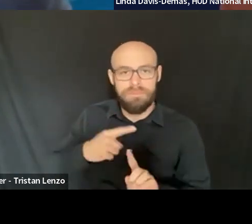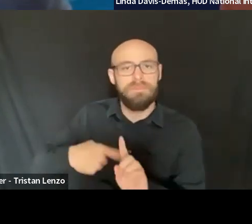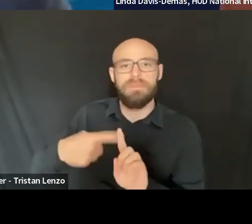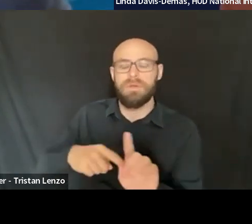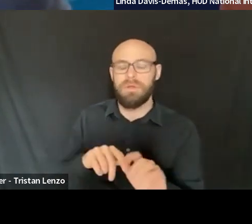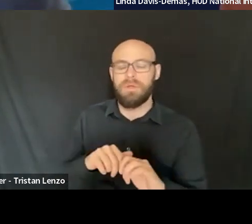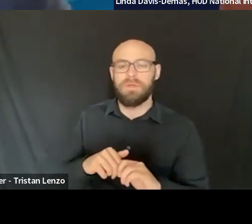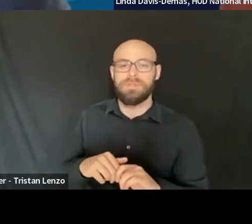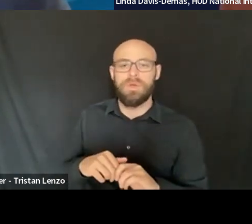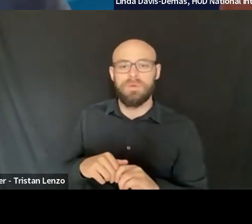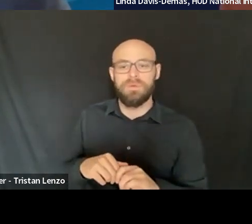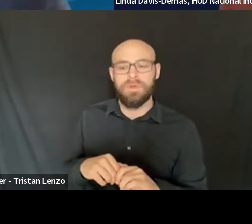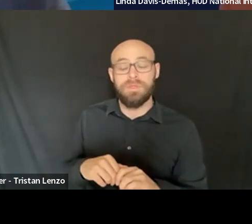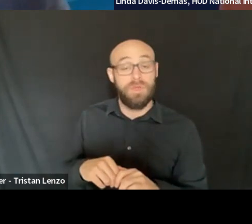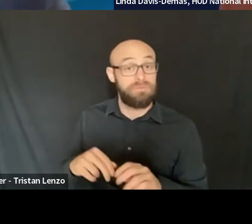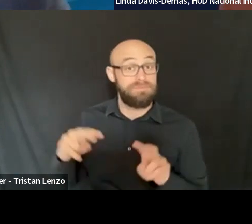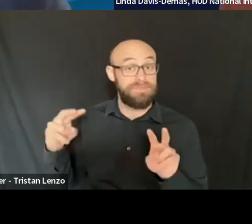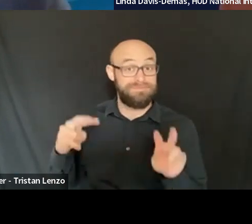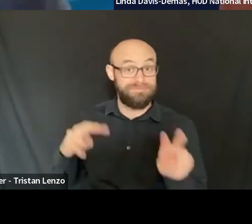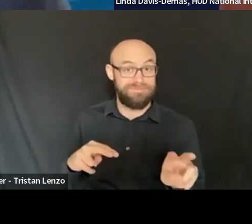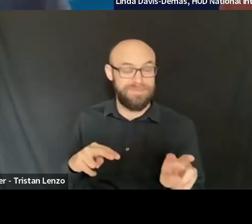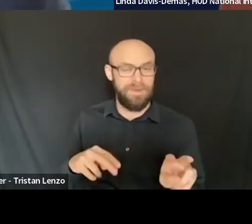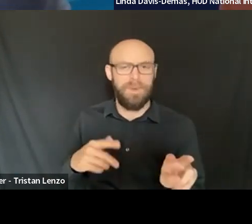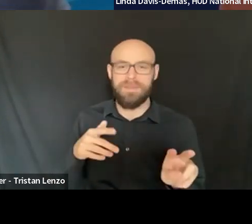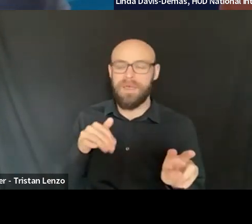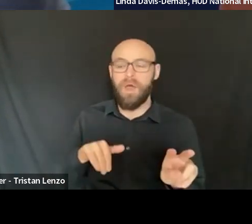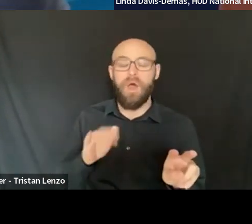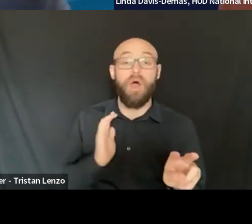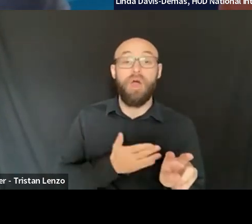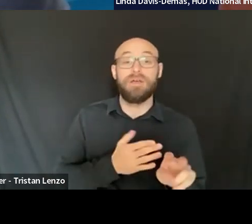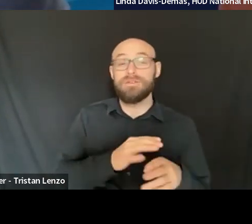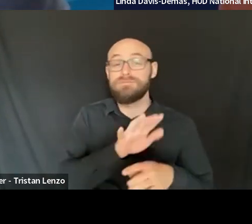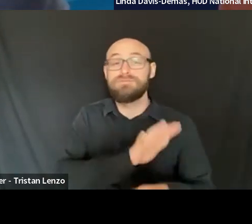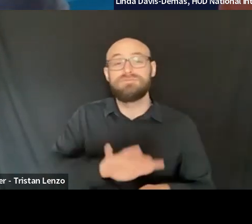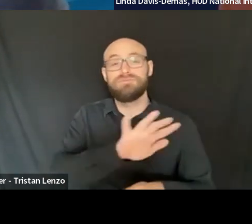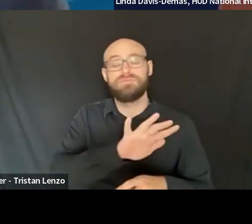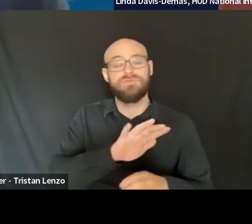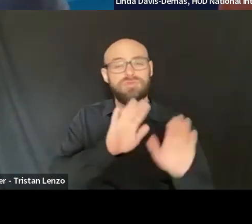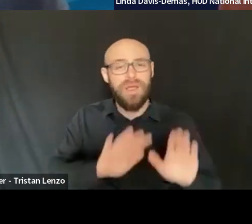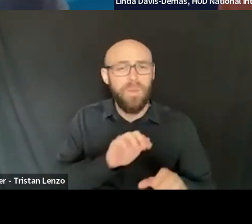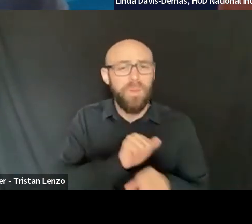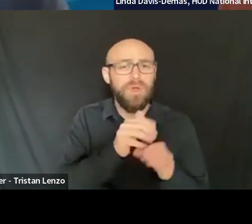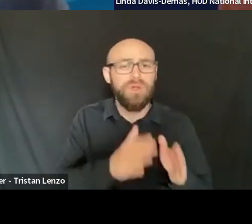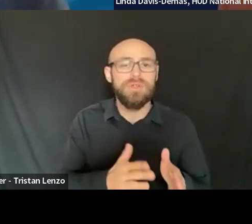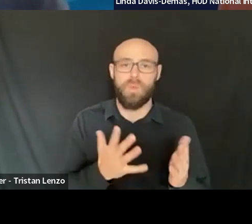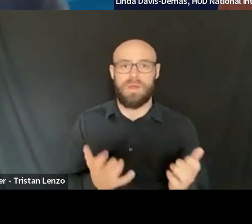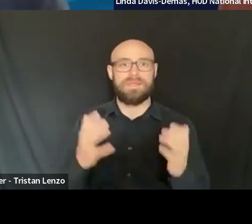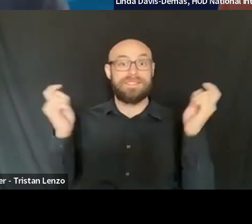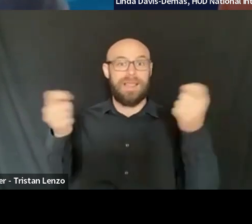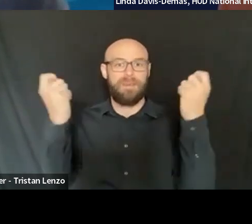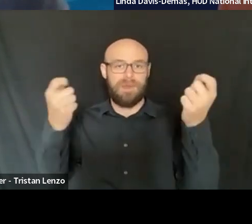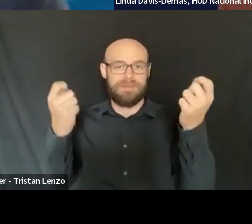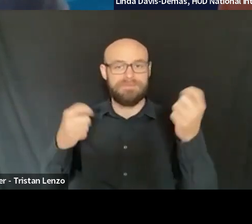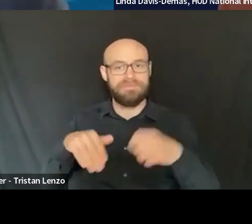we have. So stay tuned on that, but we want to celebrate our industry's great works, and we'll be inviting everyone